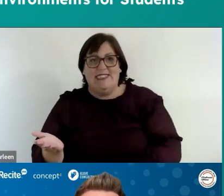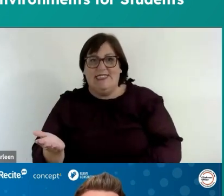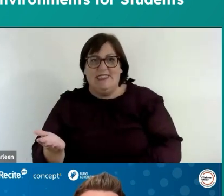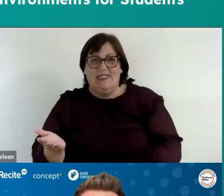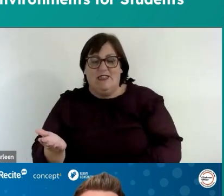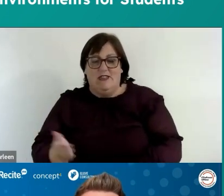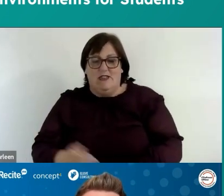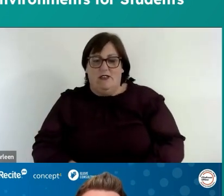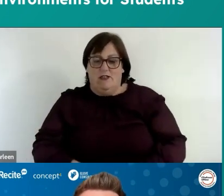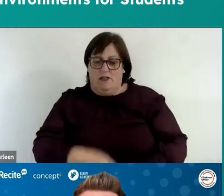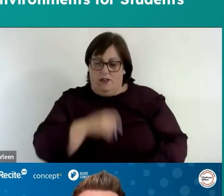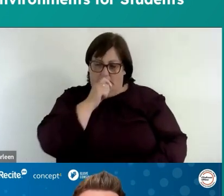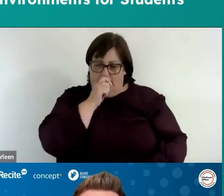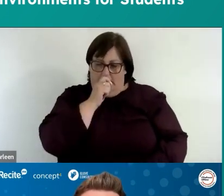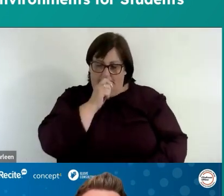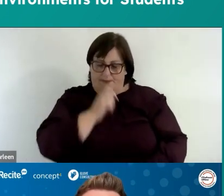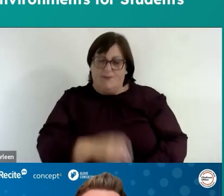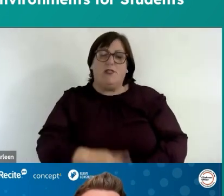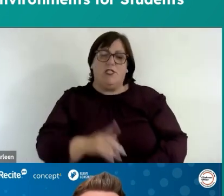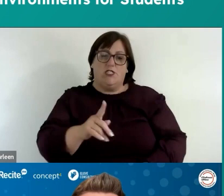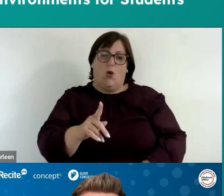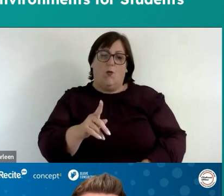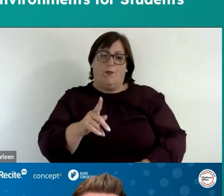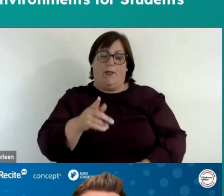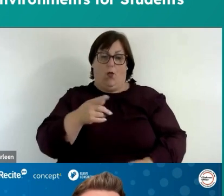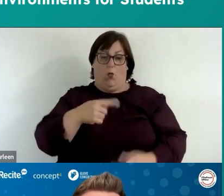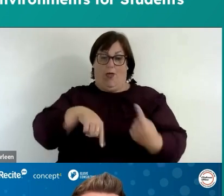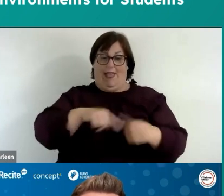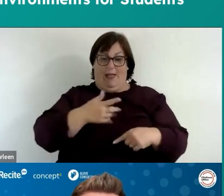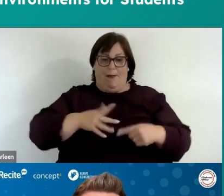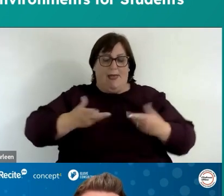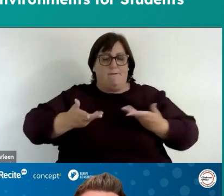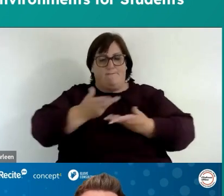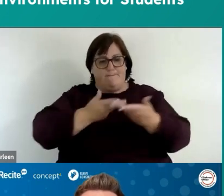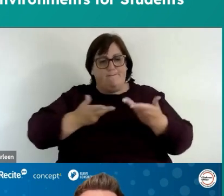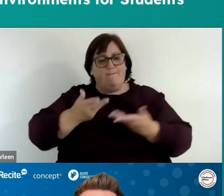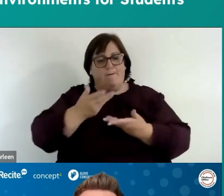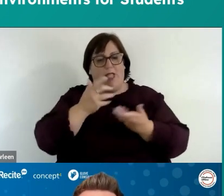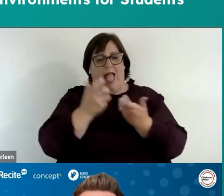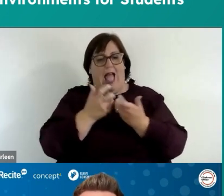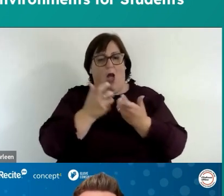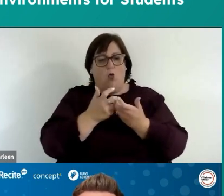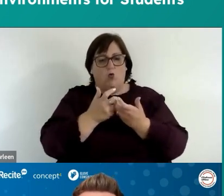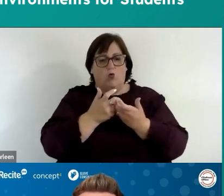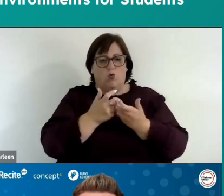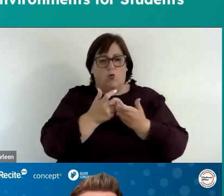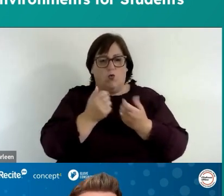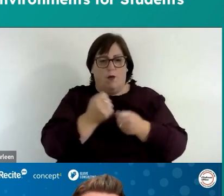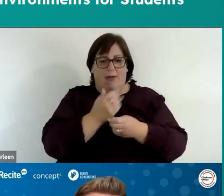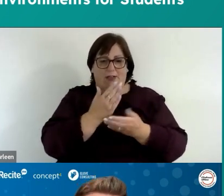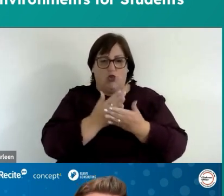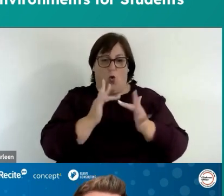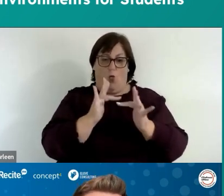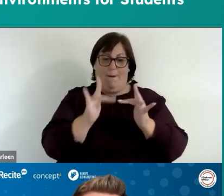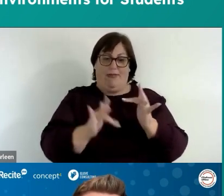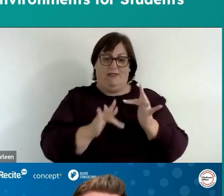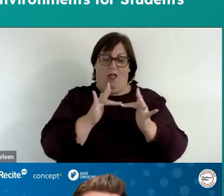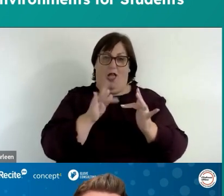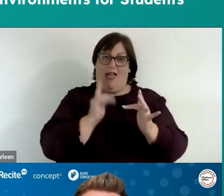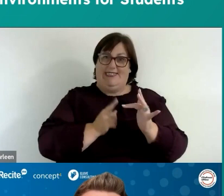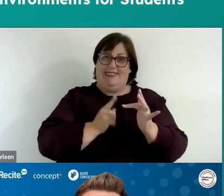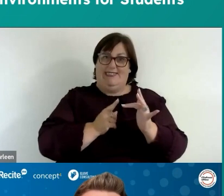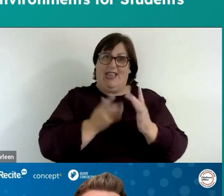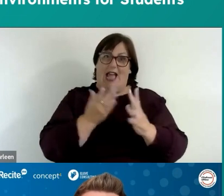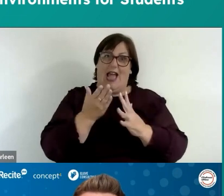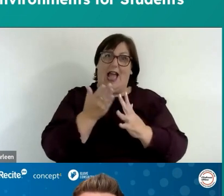of making websites usable on the organization, not the person. And over the last 10